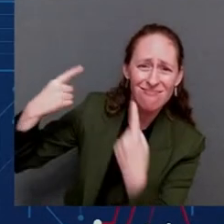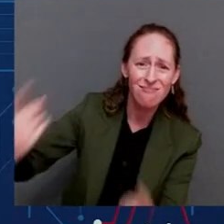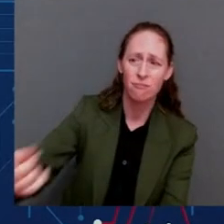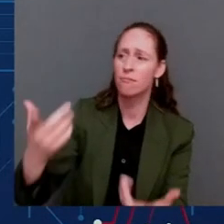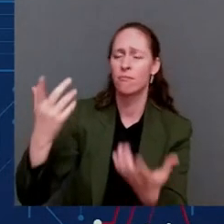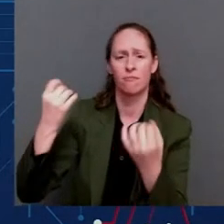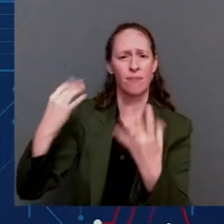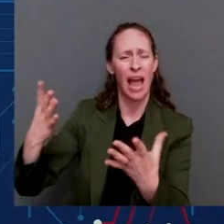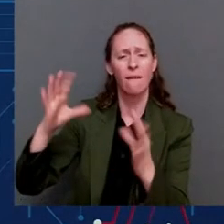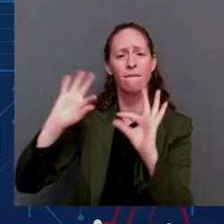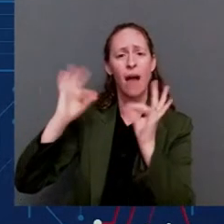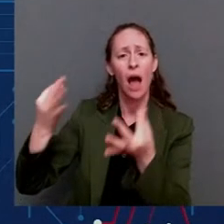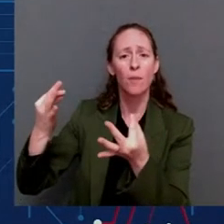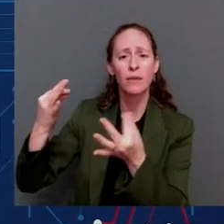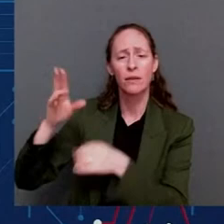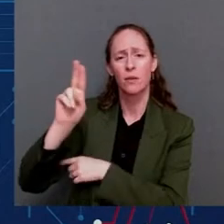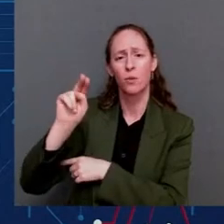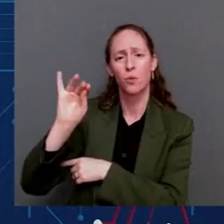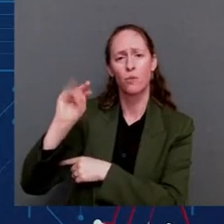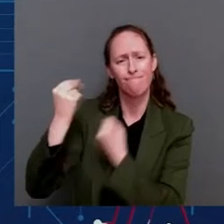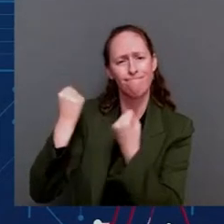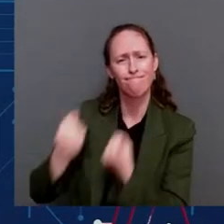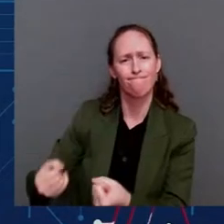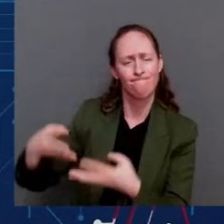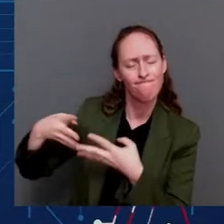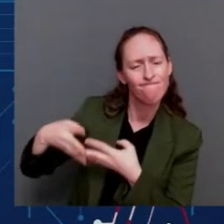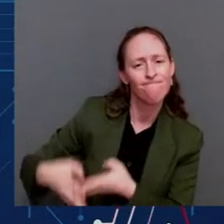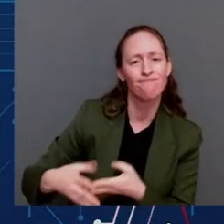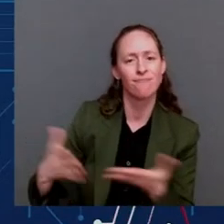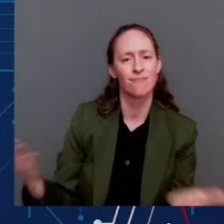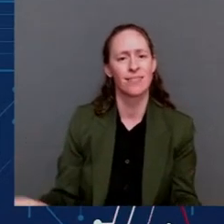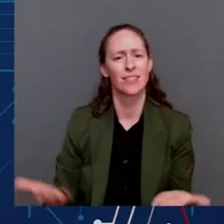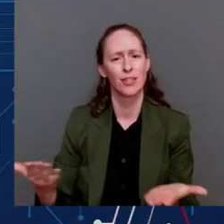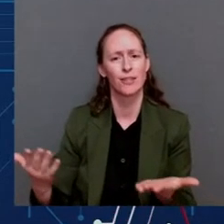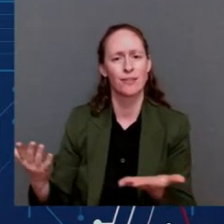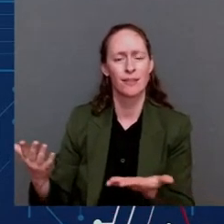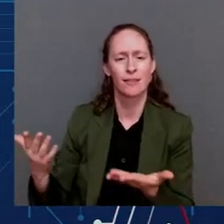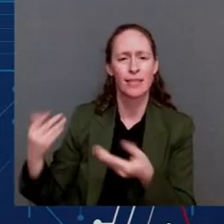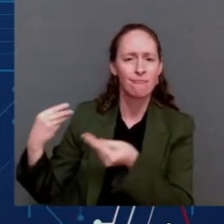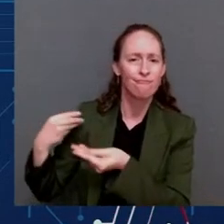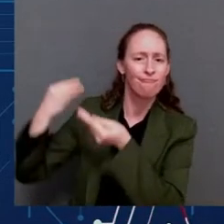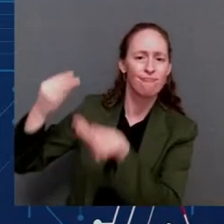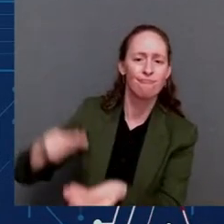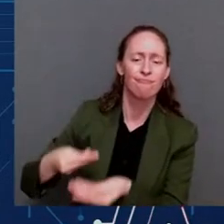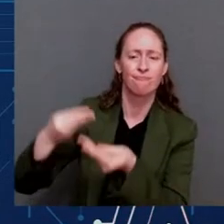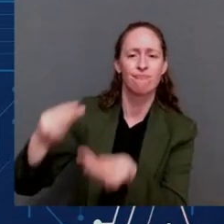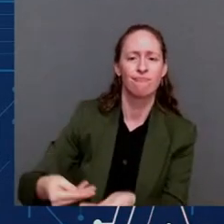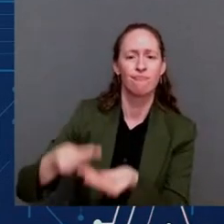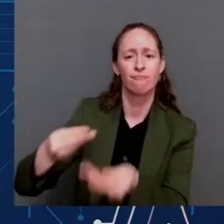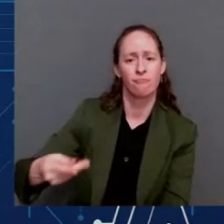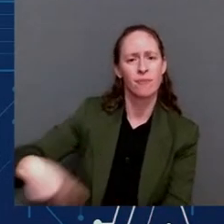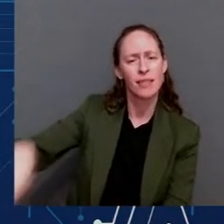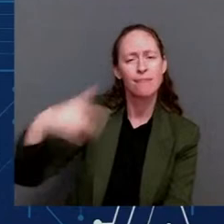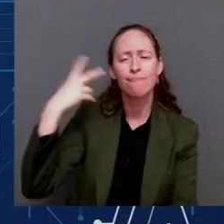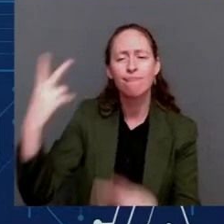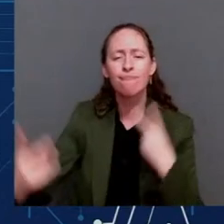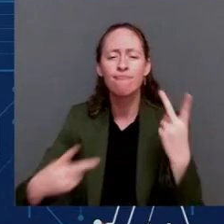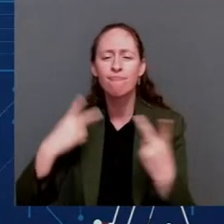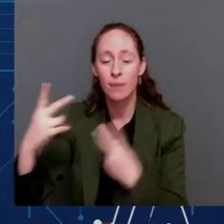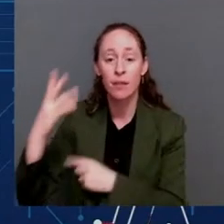that the chip shortage has been having on the auto industry, reducing production and idled plants, which have impacted